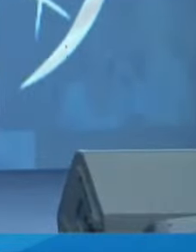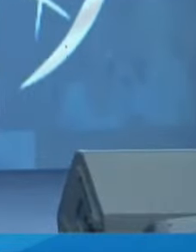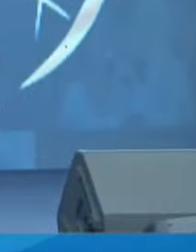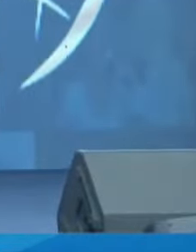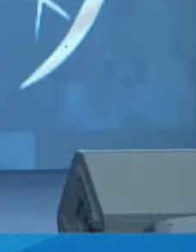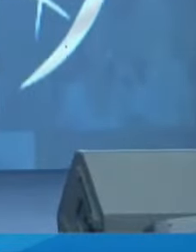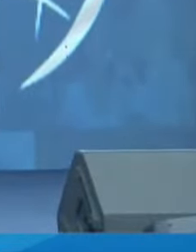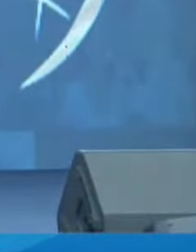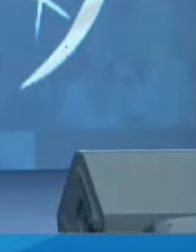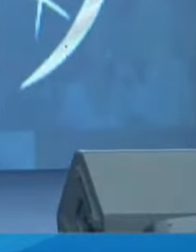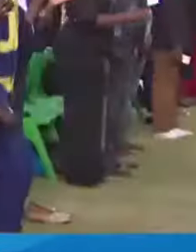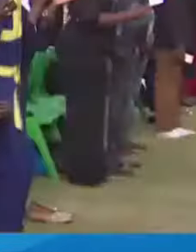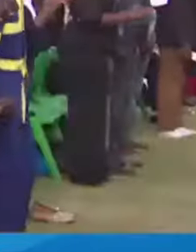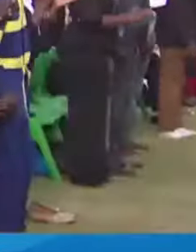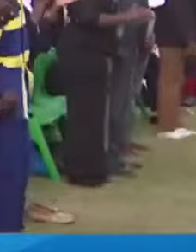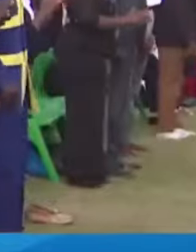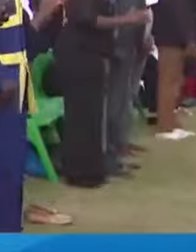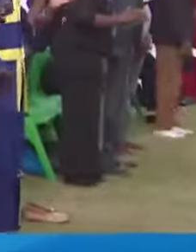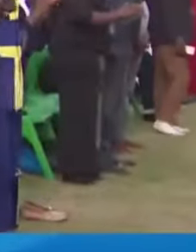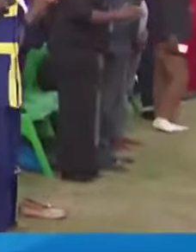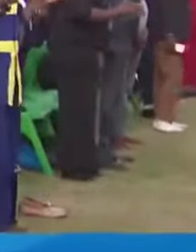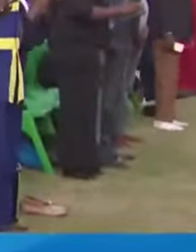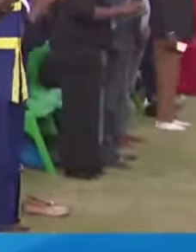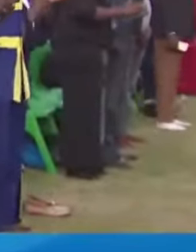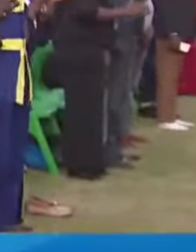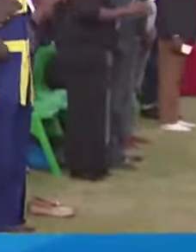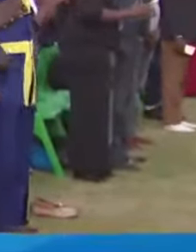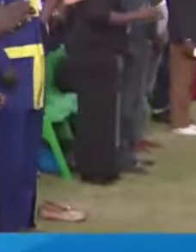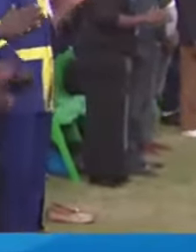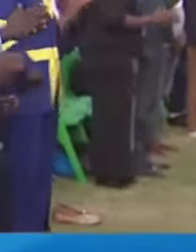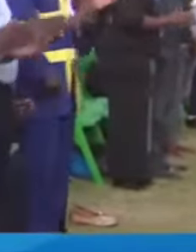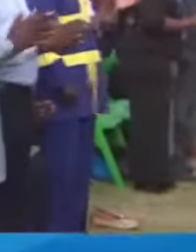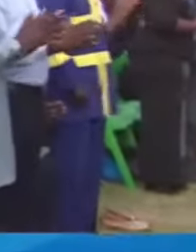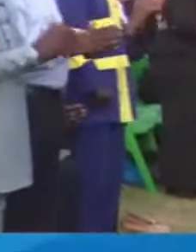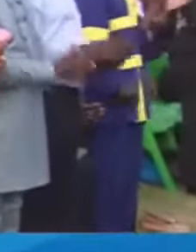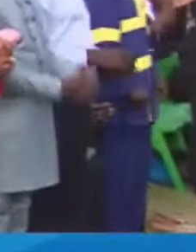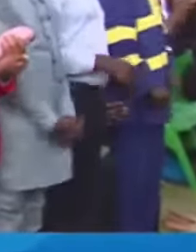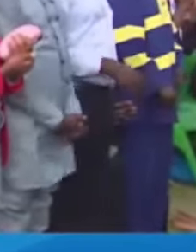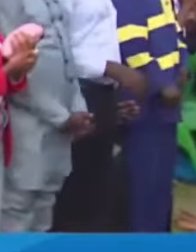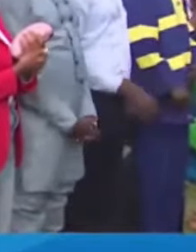honorable invite for us the president of the Republic of